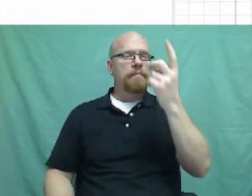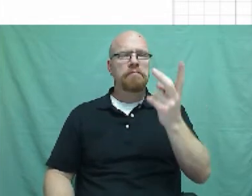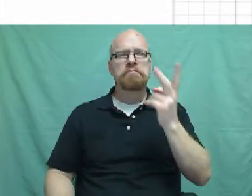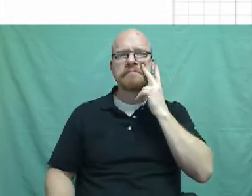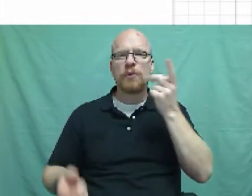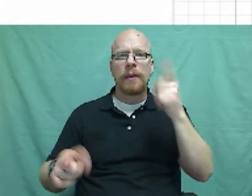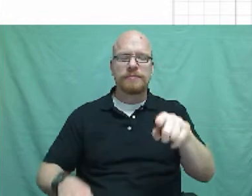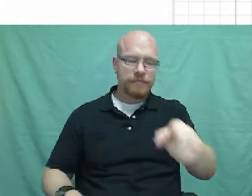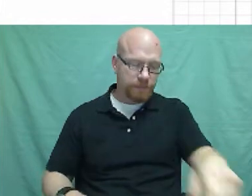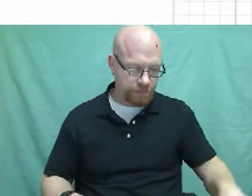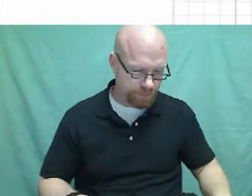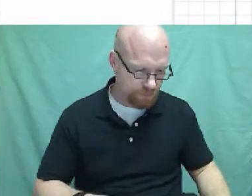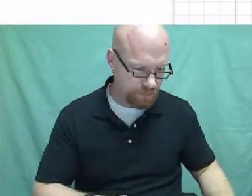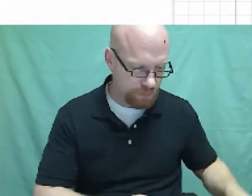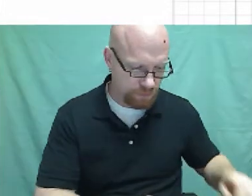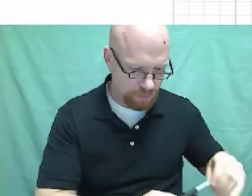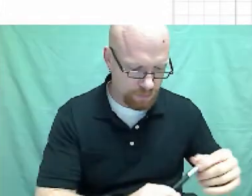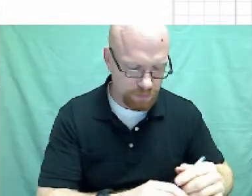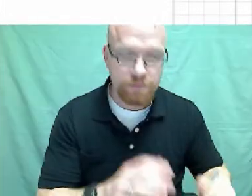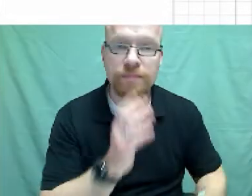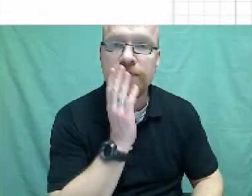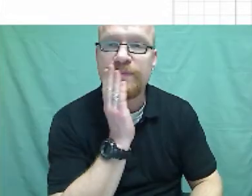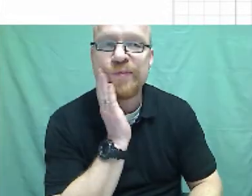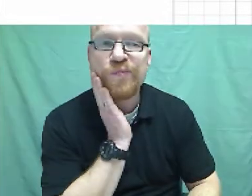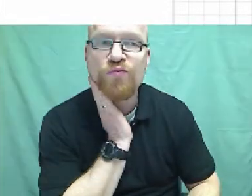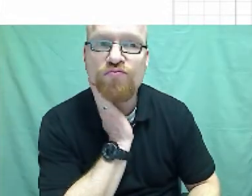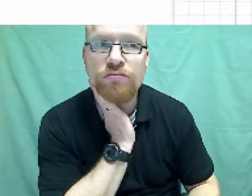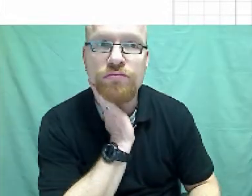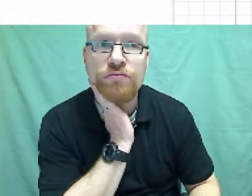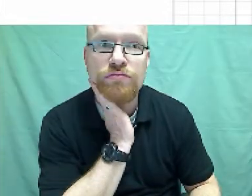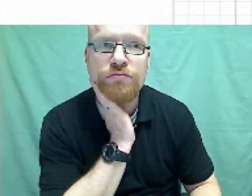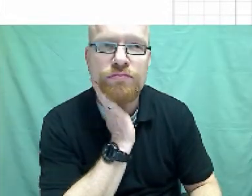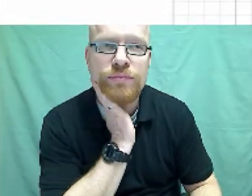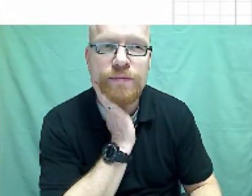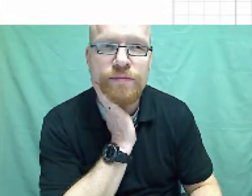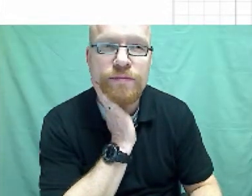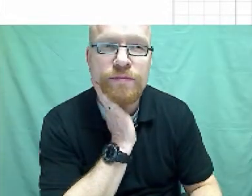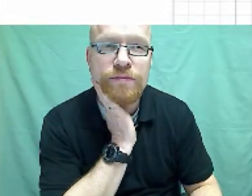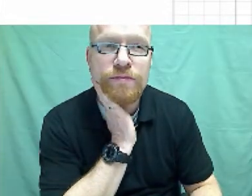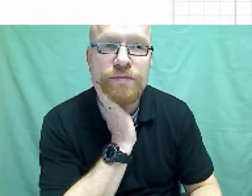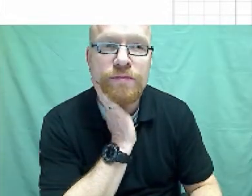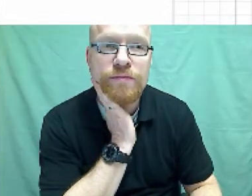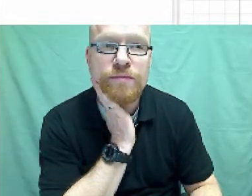Based on other experiences, I think it's going to go up. We'll see what happens.